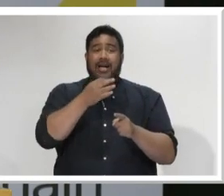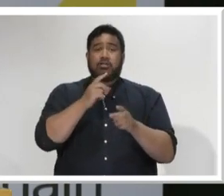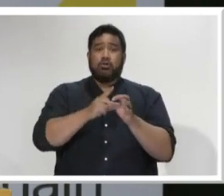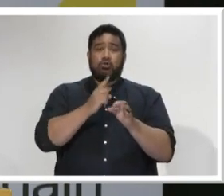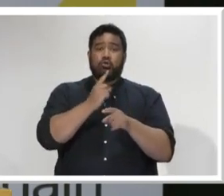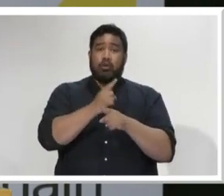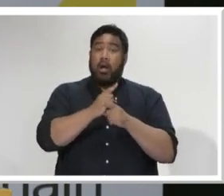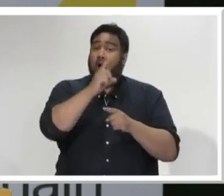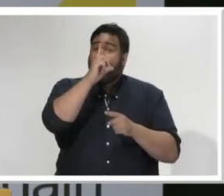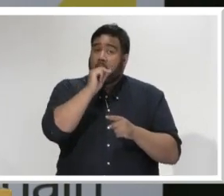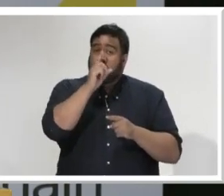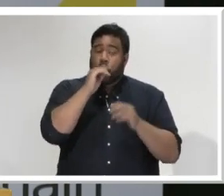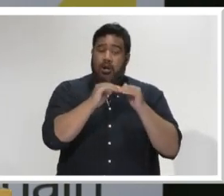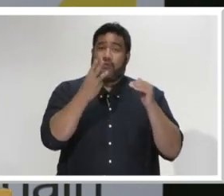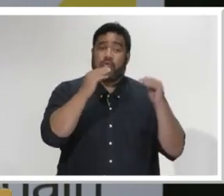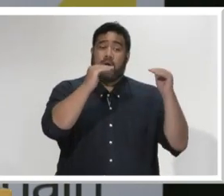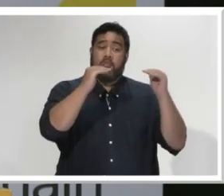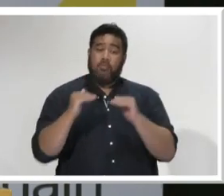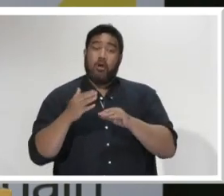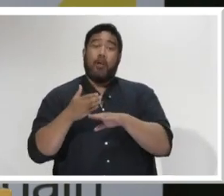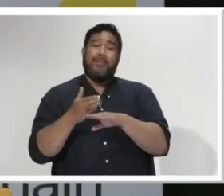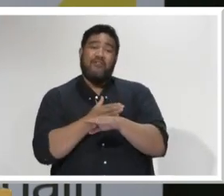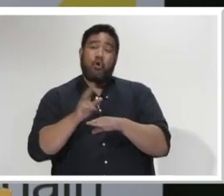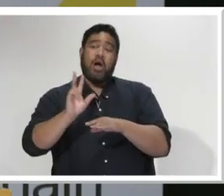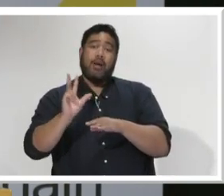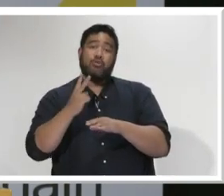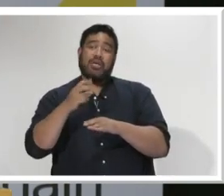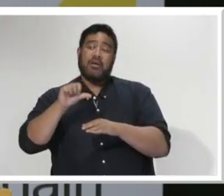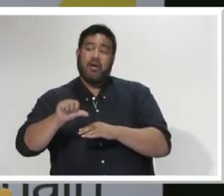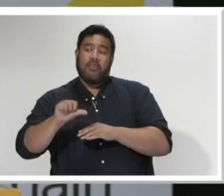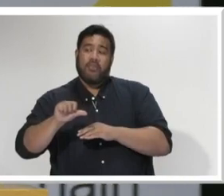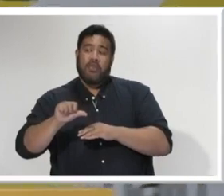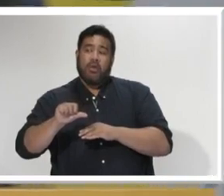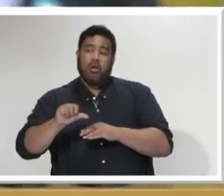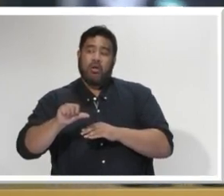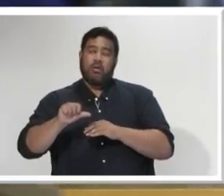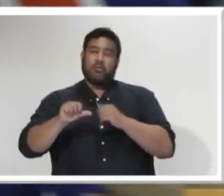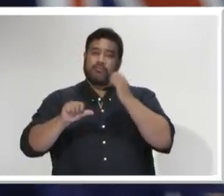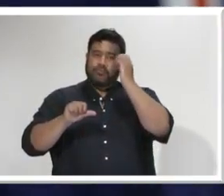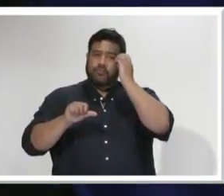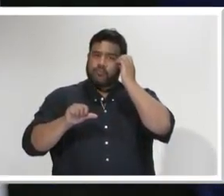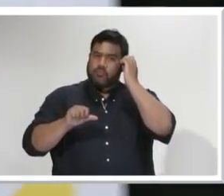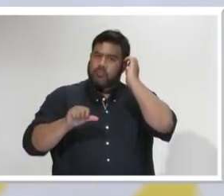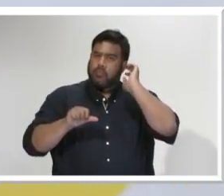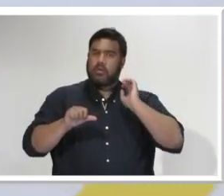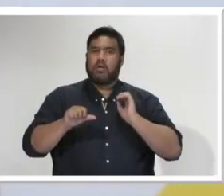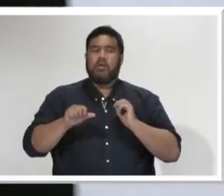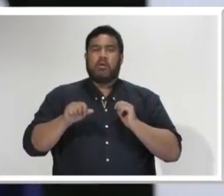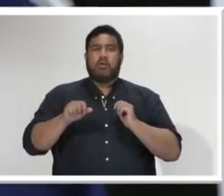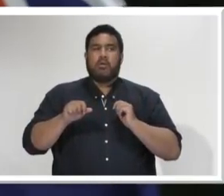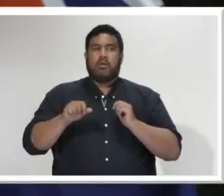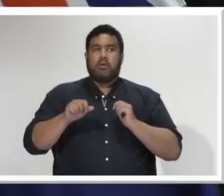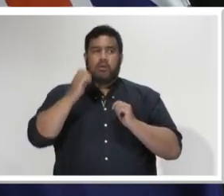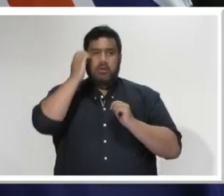Would they restart straight away, or would it be still that April 29 date? Oh, my recollection is that we do have dates around the way that